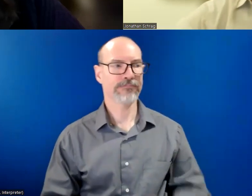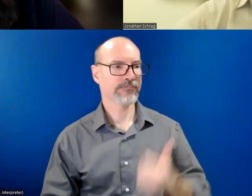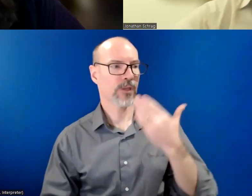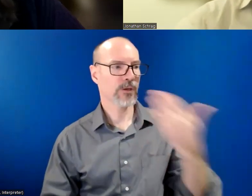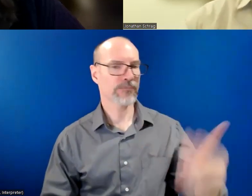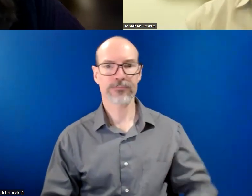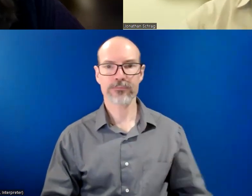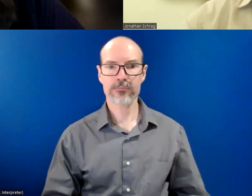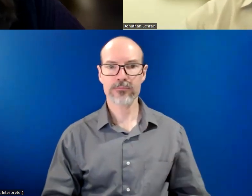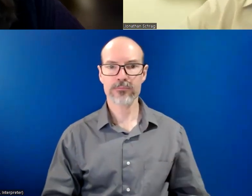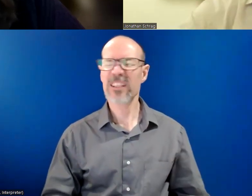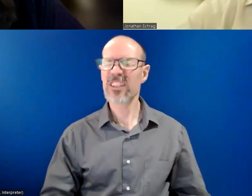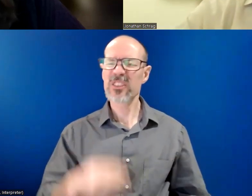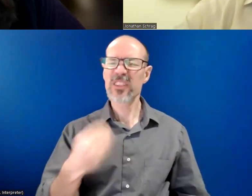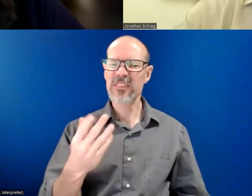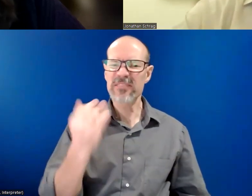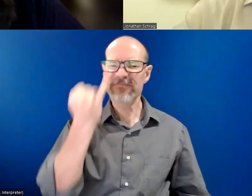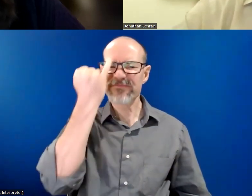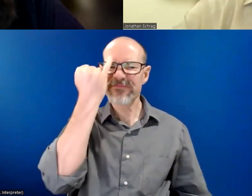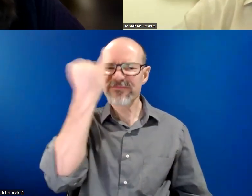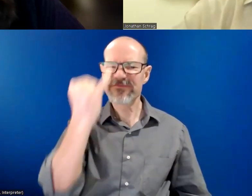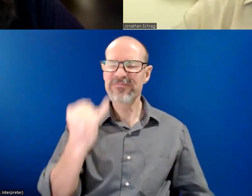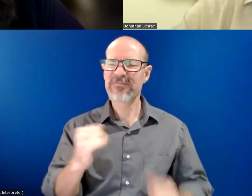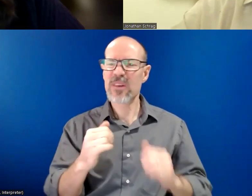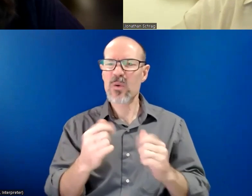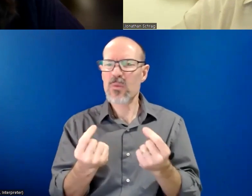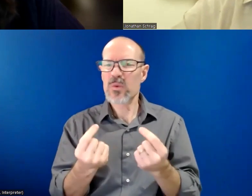Give you a little bit of the flavor of what we're messing around with.